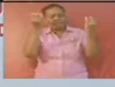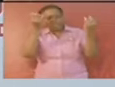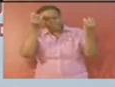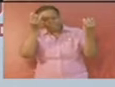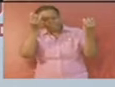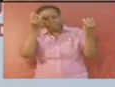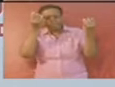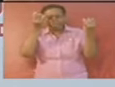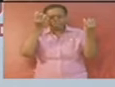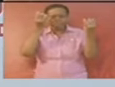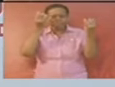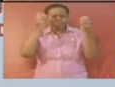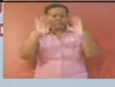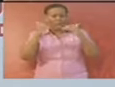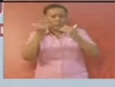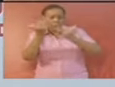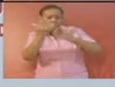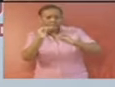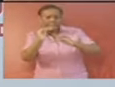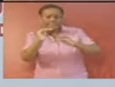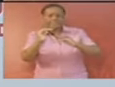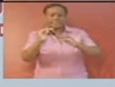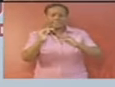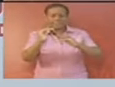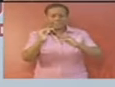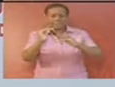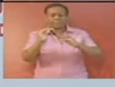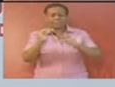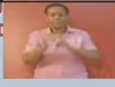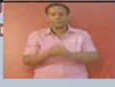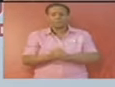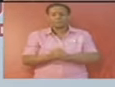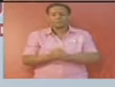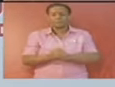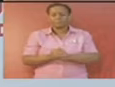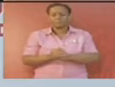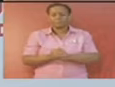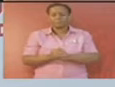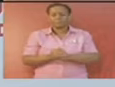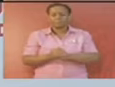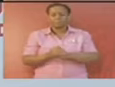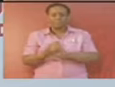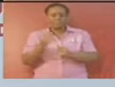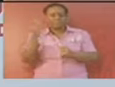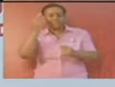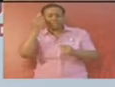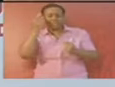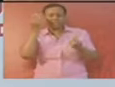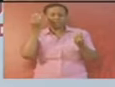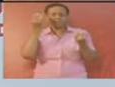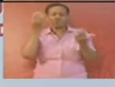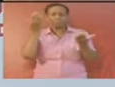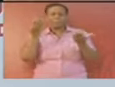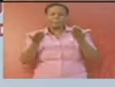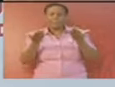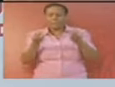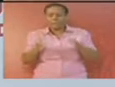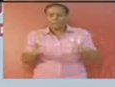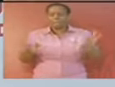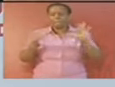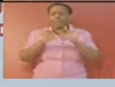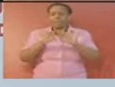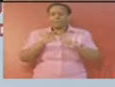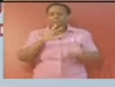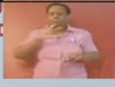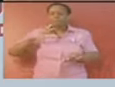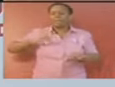Consider these little sacrifices, and they are little, an investment in your future for 2021.